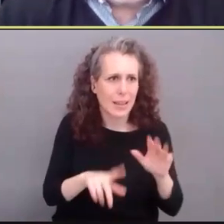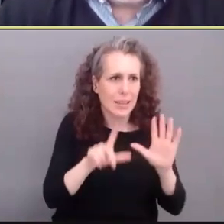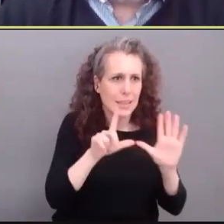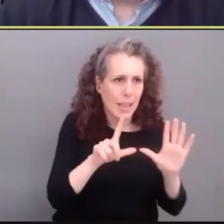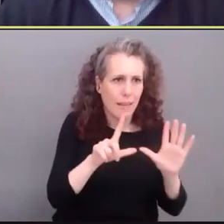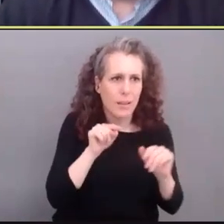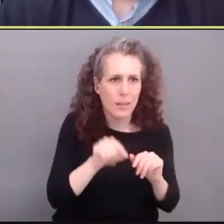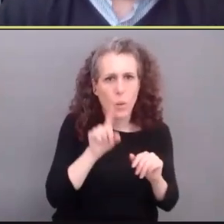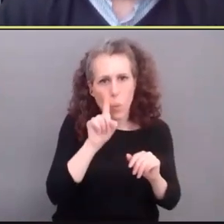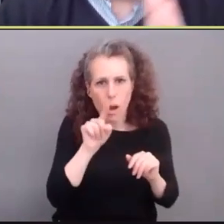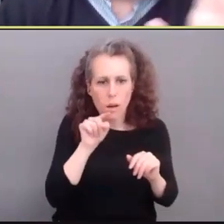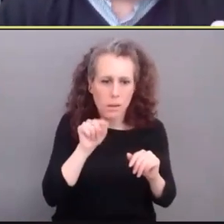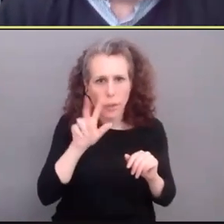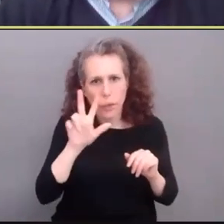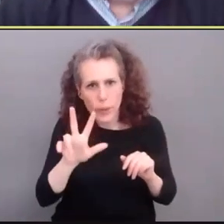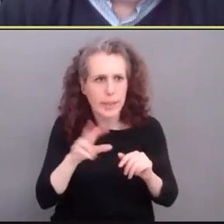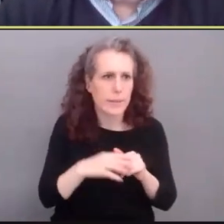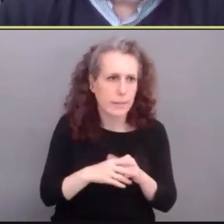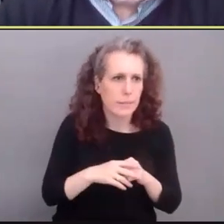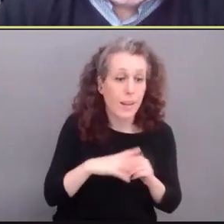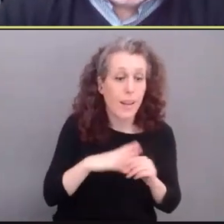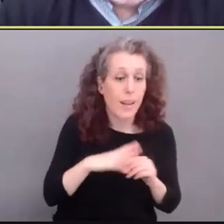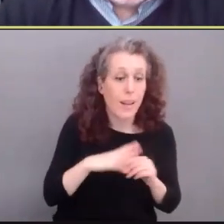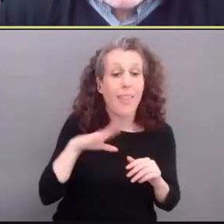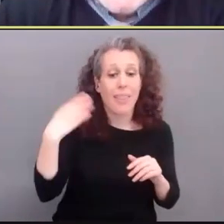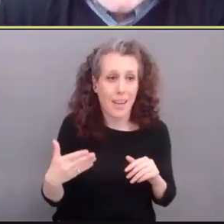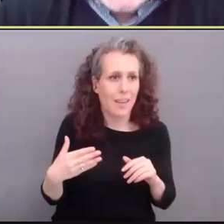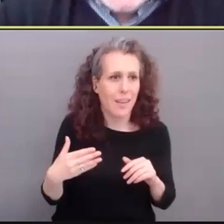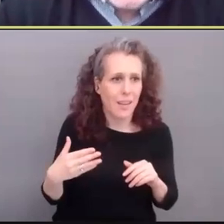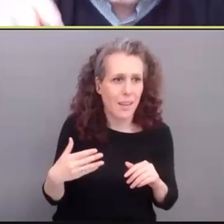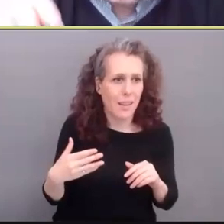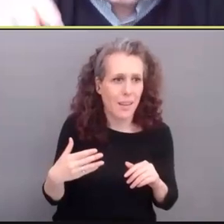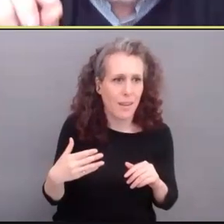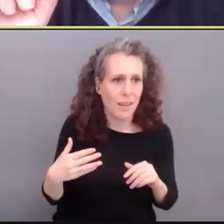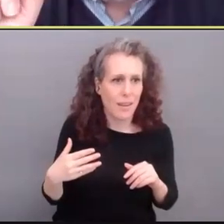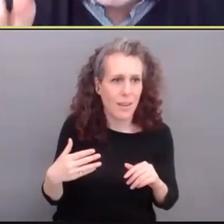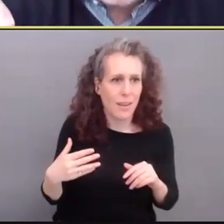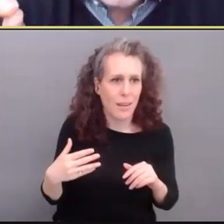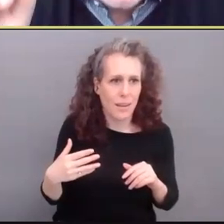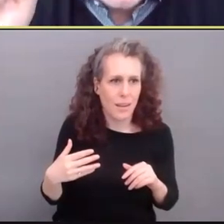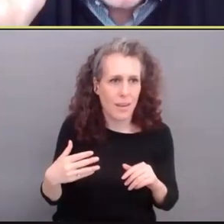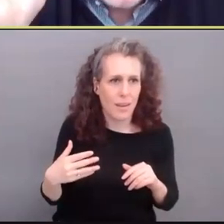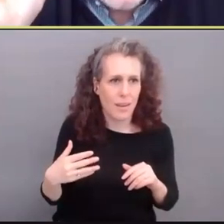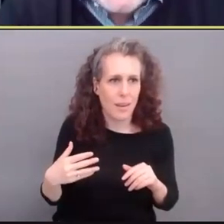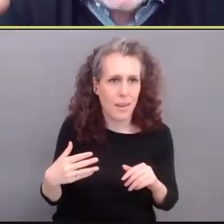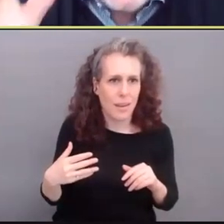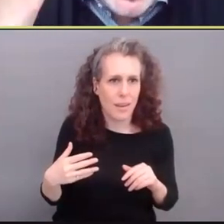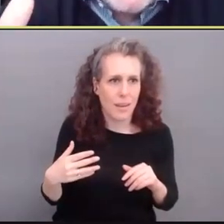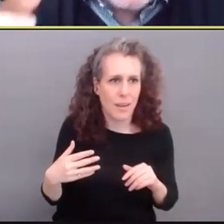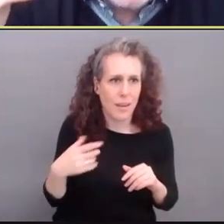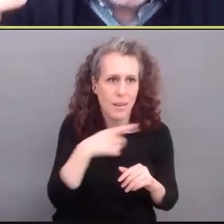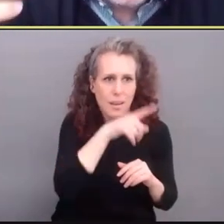Okay, and after that, in the same thing, we select